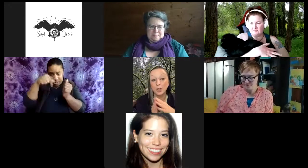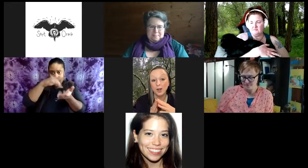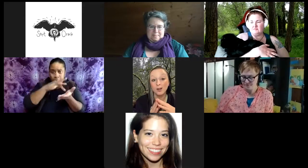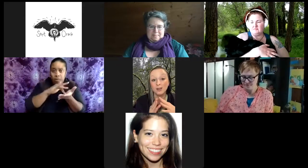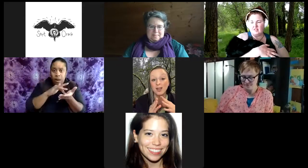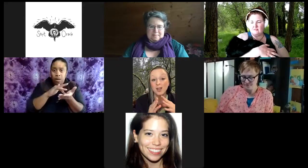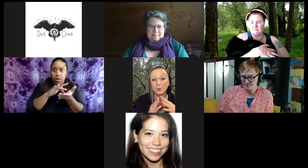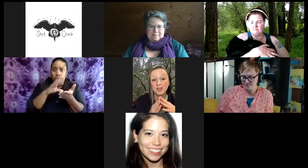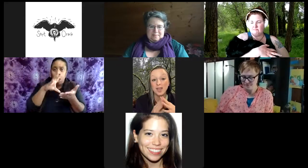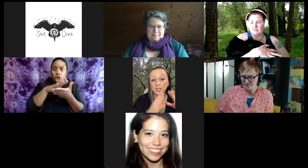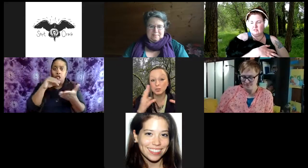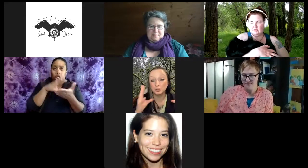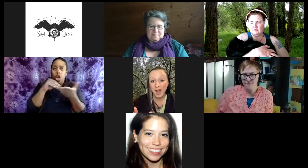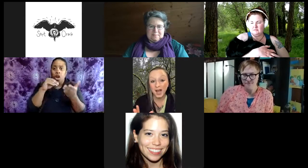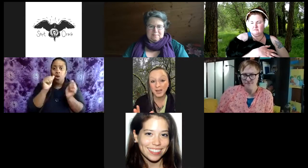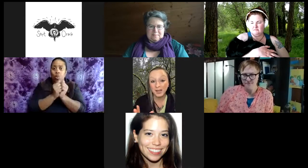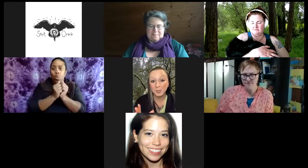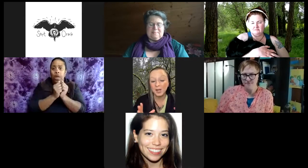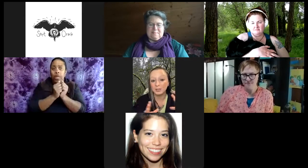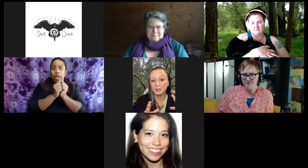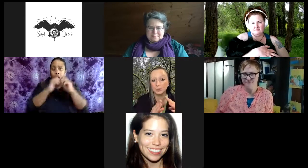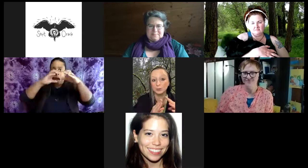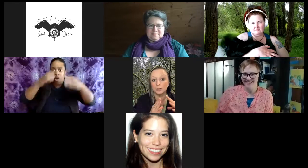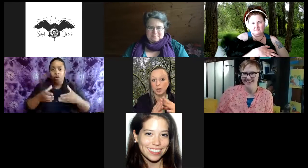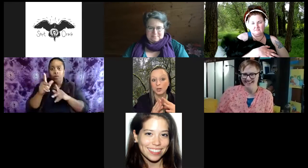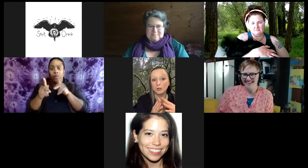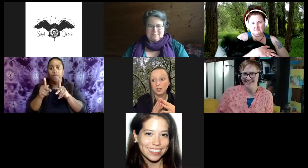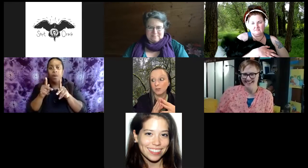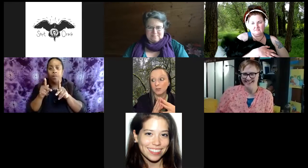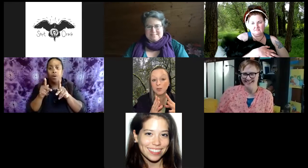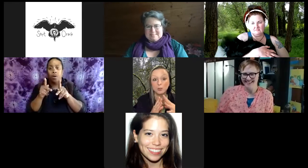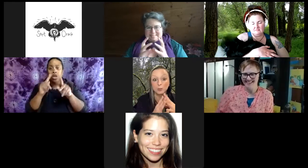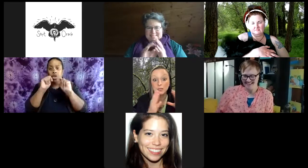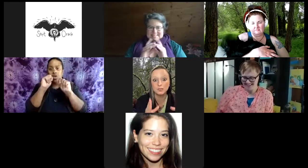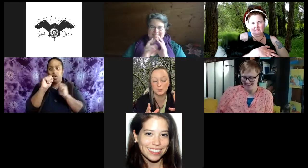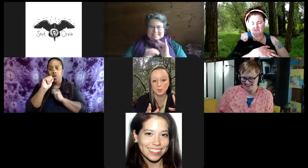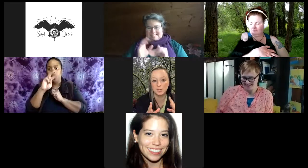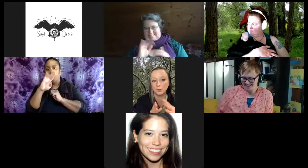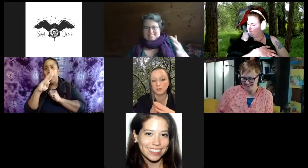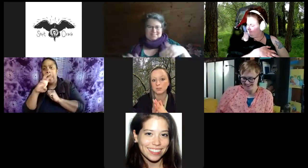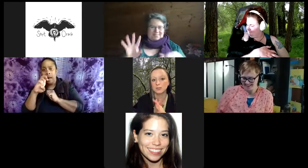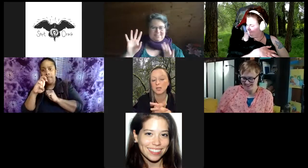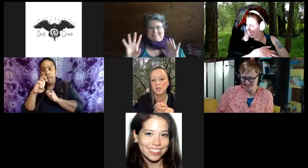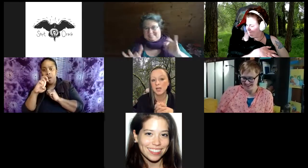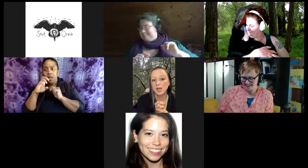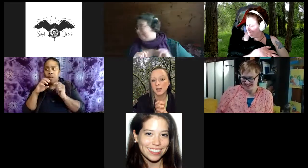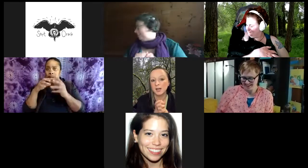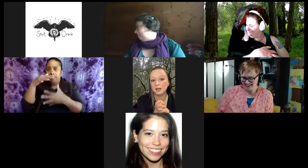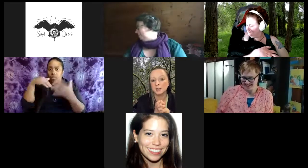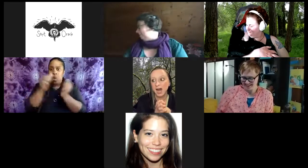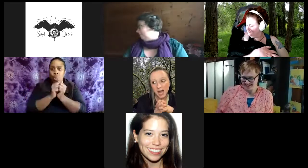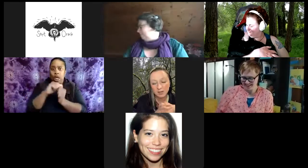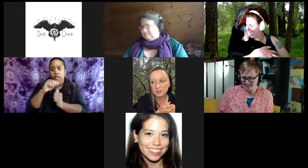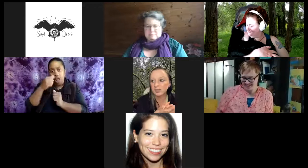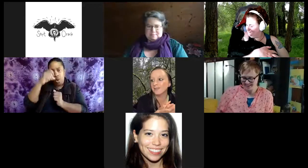to learn with a tribe and to learn with other wisdom keepers.